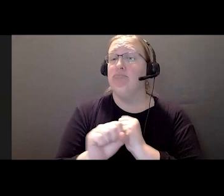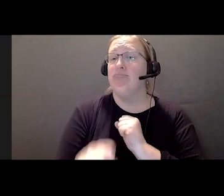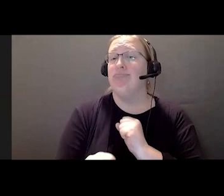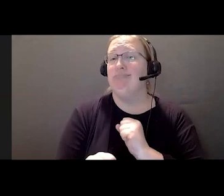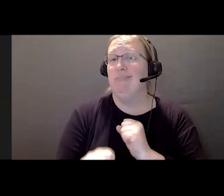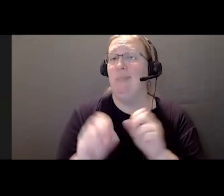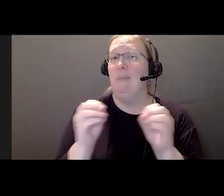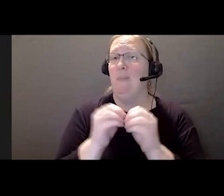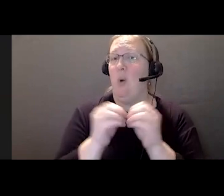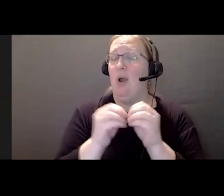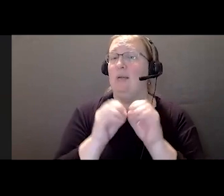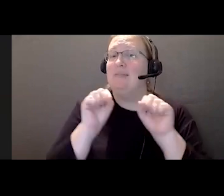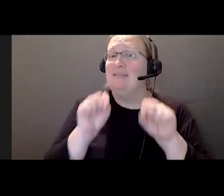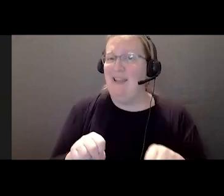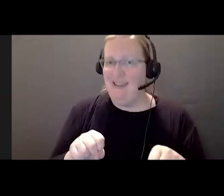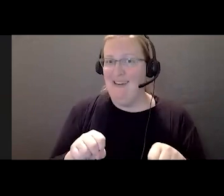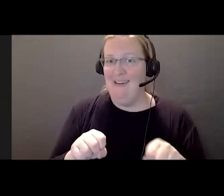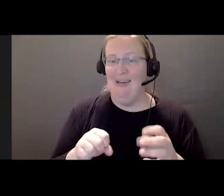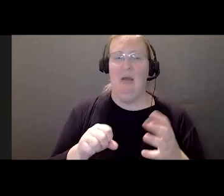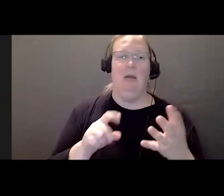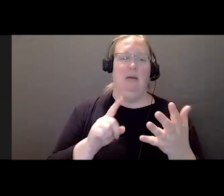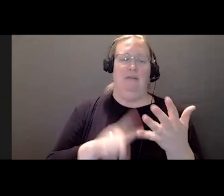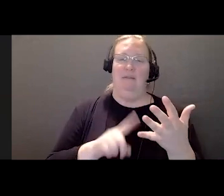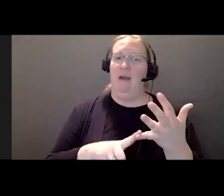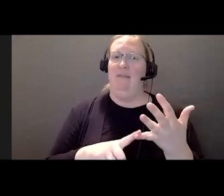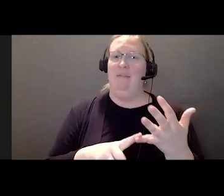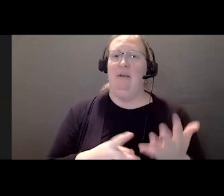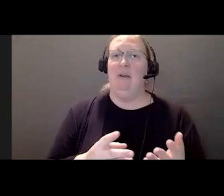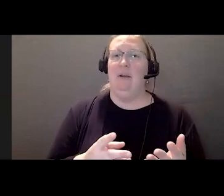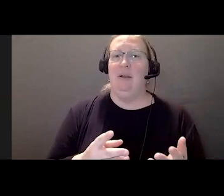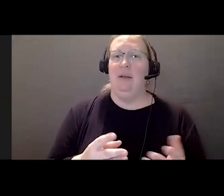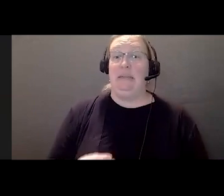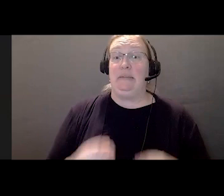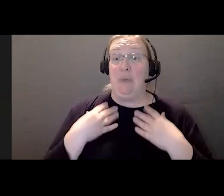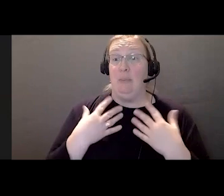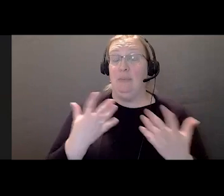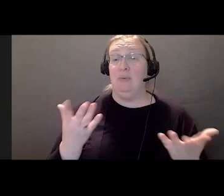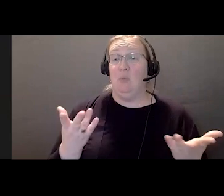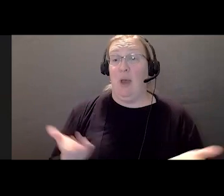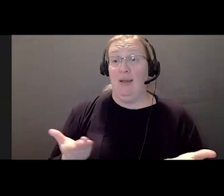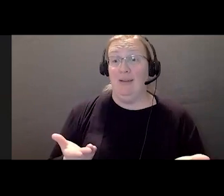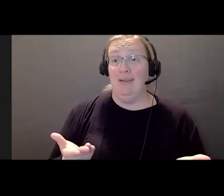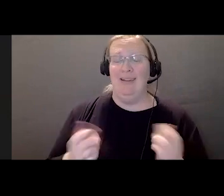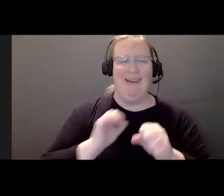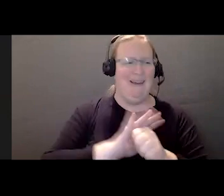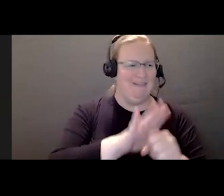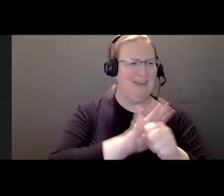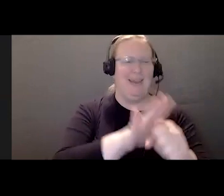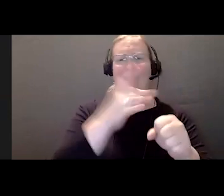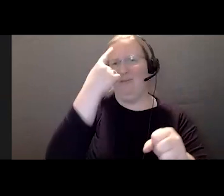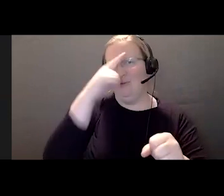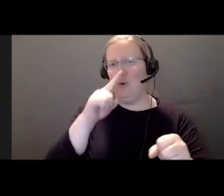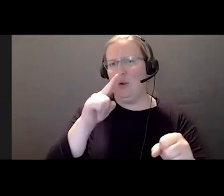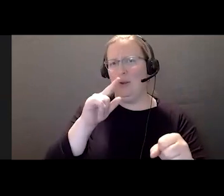And five, it inspired me to advocate for all people on the spectrum who are looking for